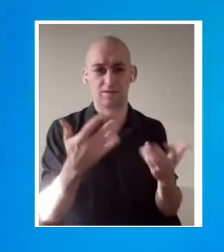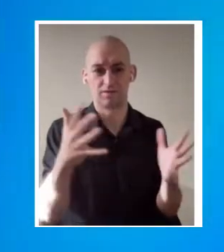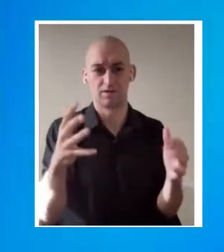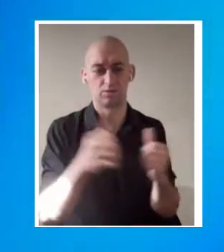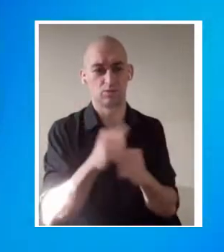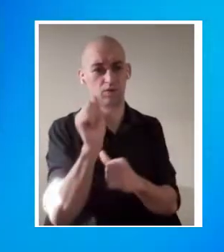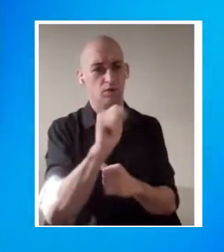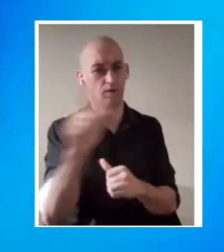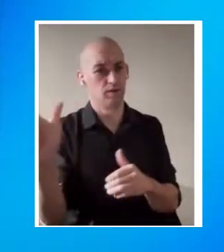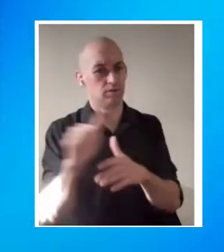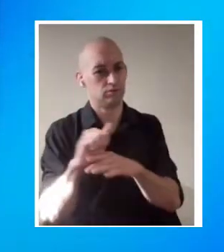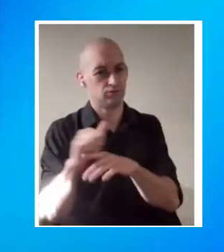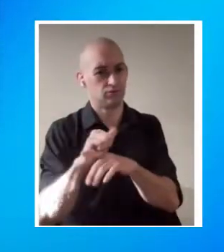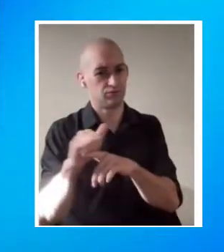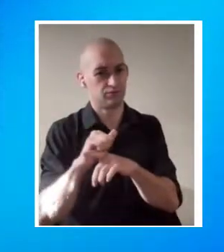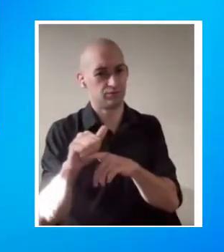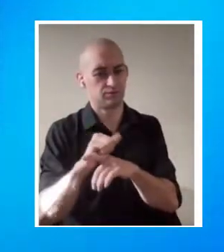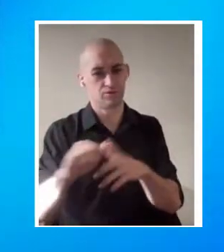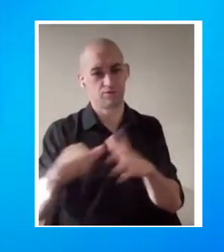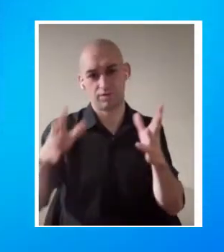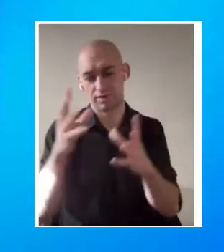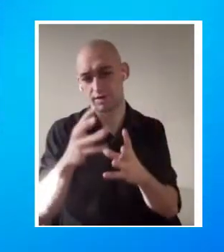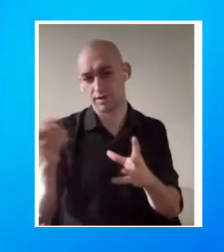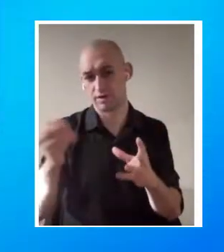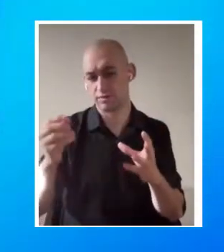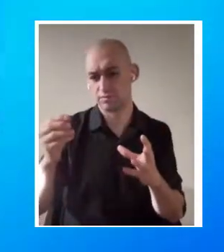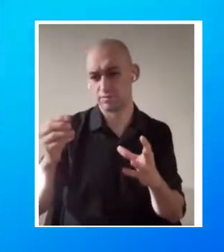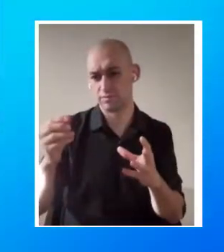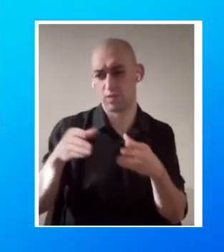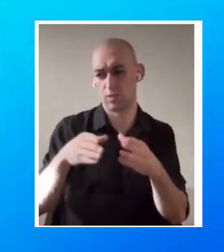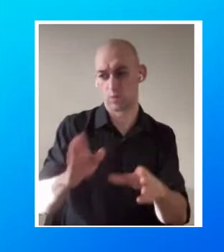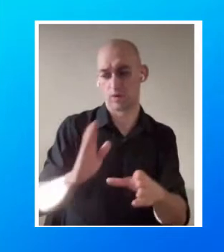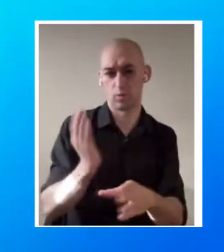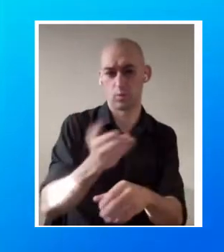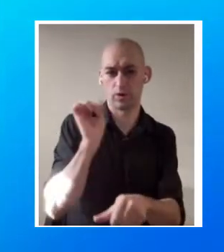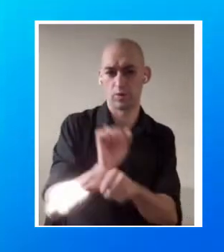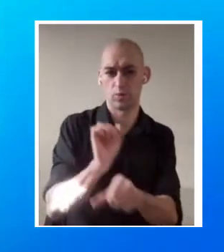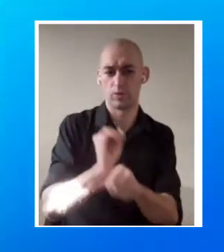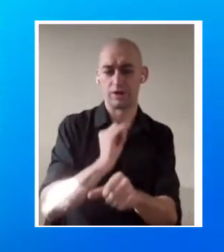trainings. And actually the way we work is around